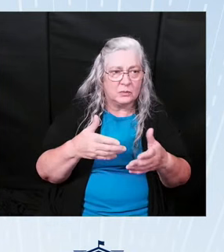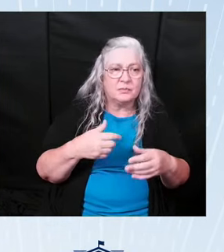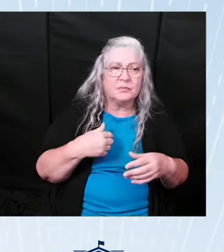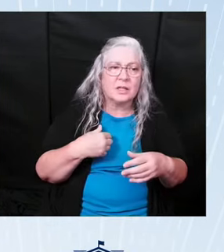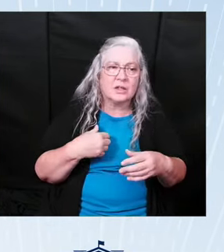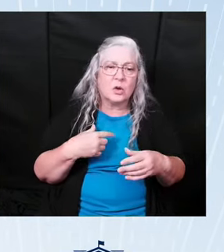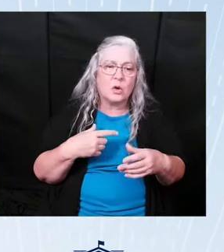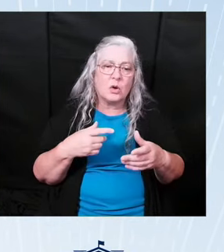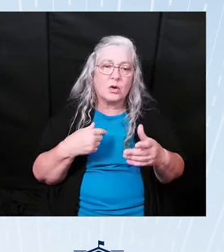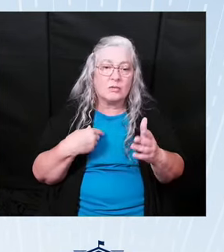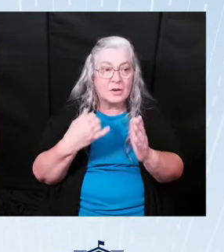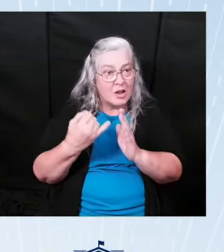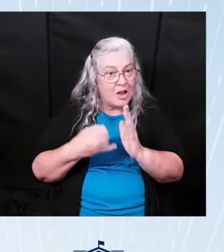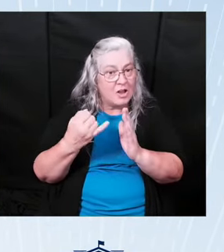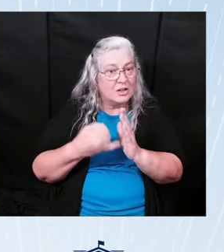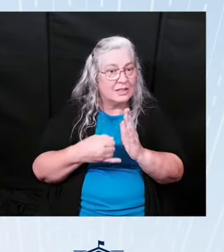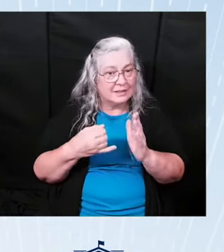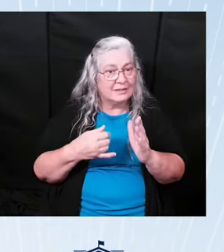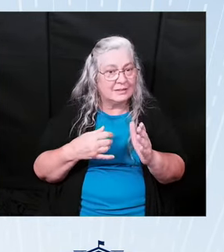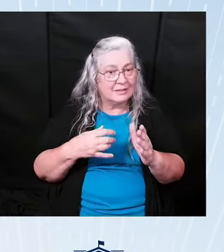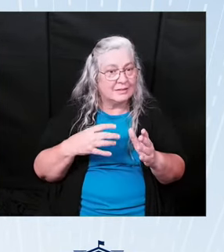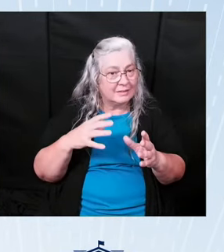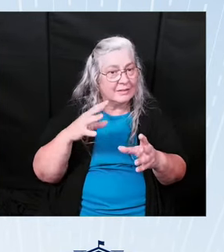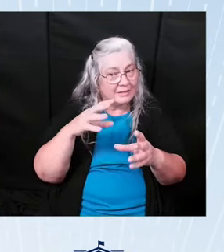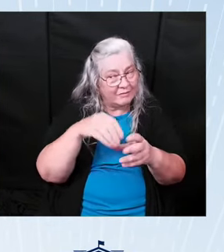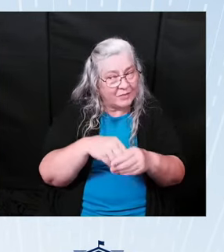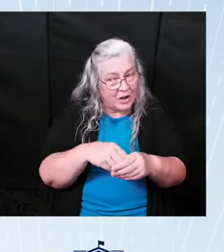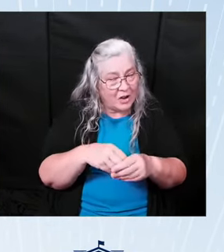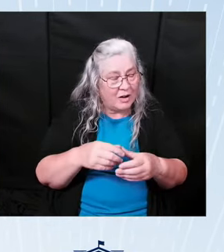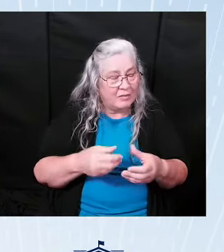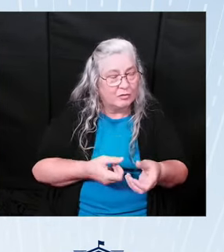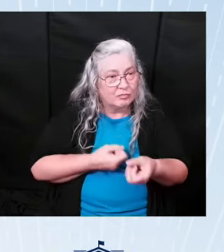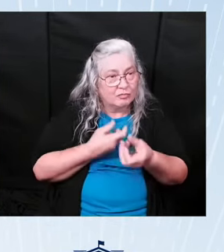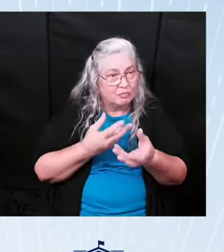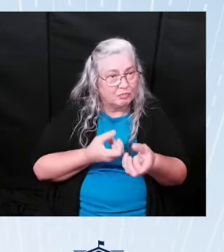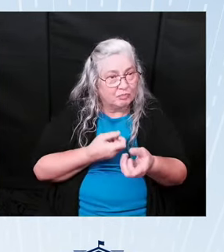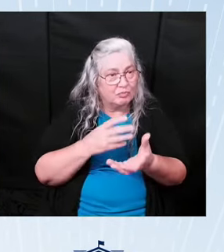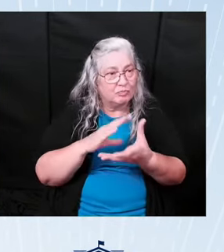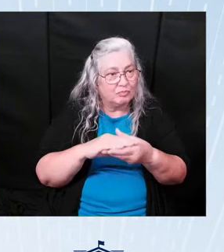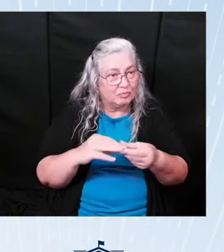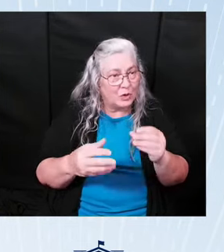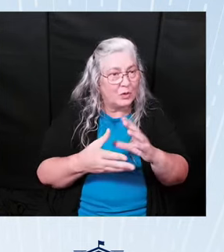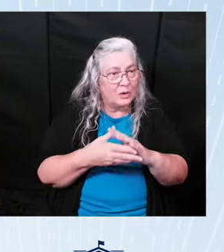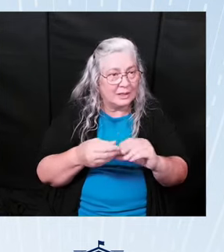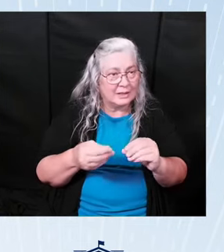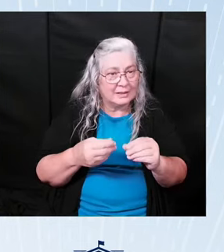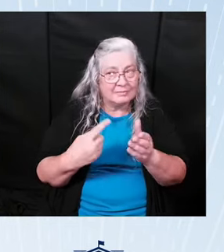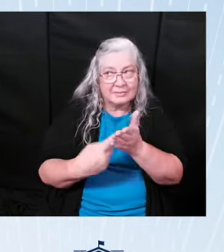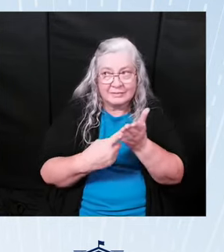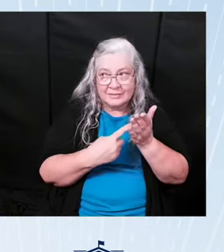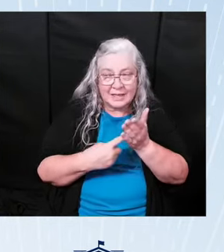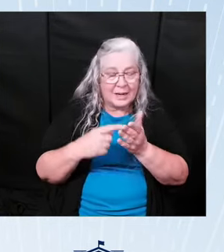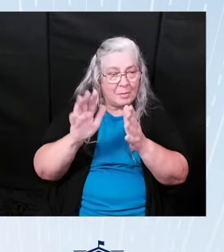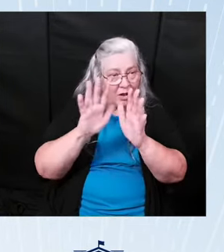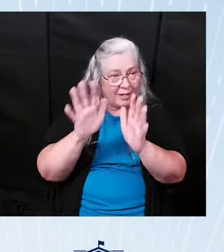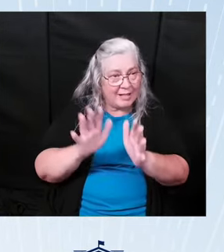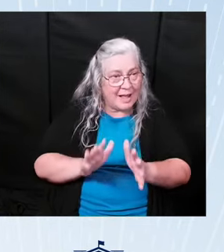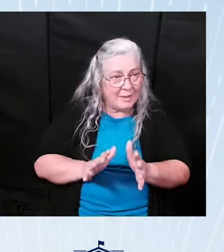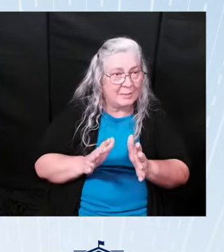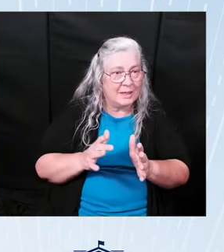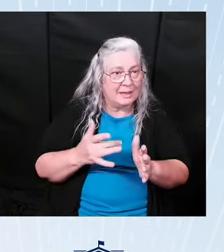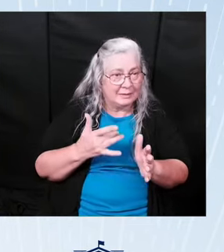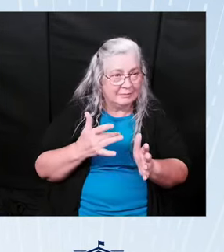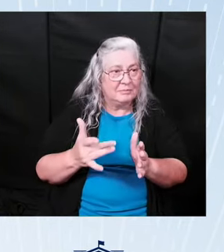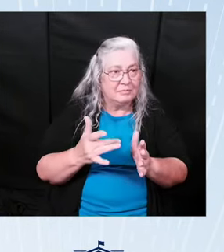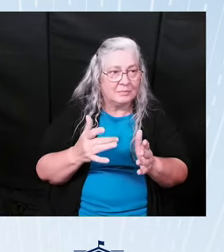around climate is really one great opportunity. And there are a few examples of that happening, but there can be so much more. Thank